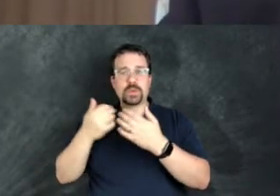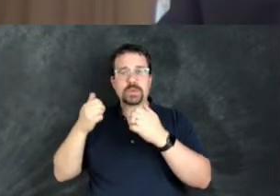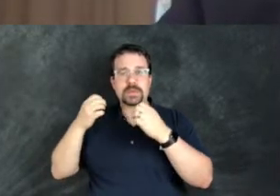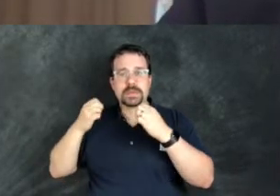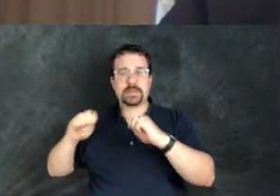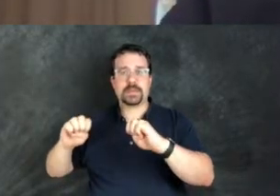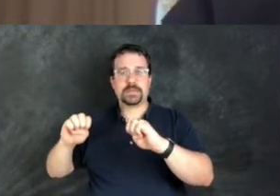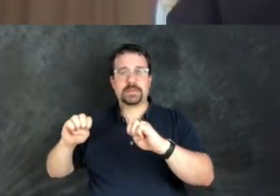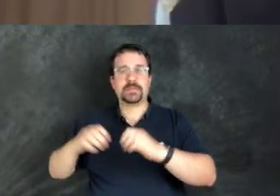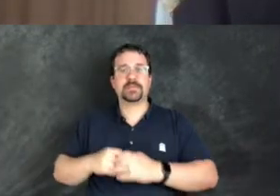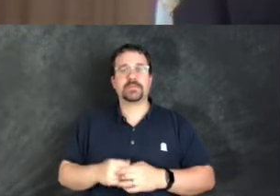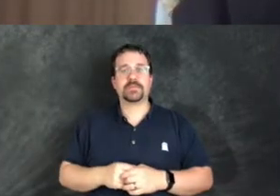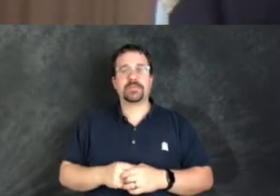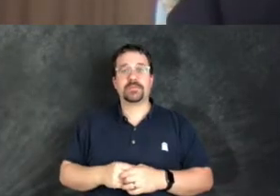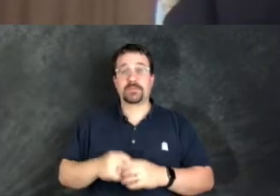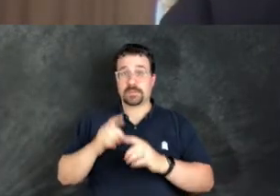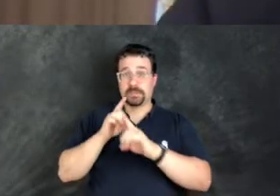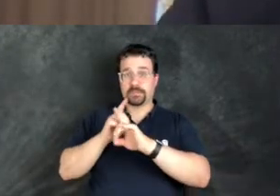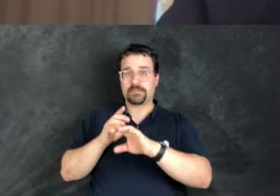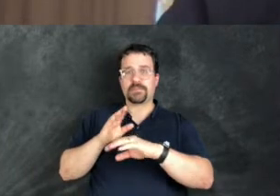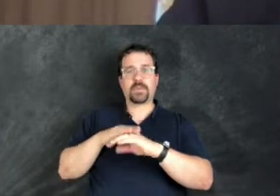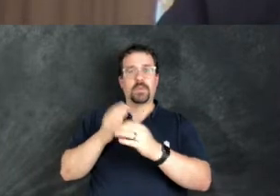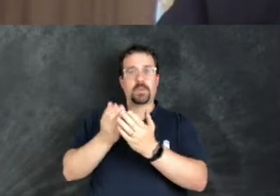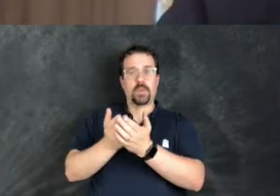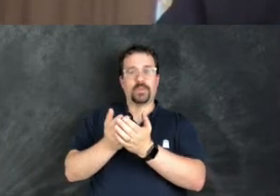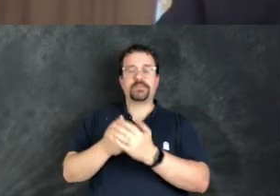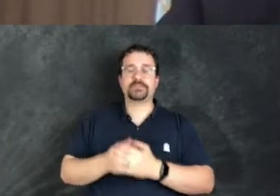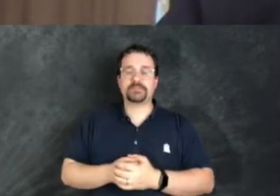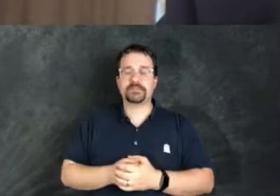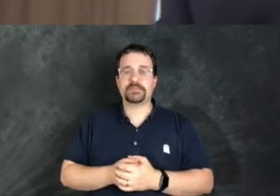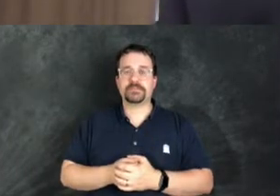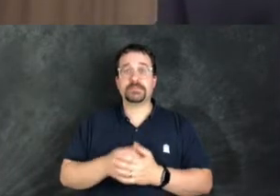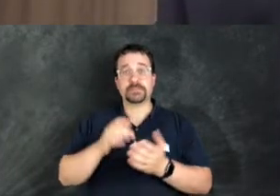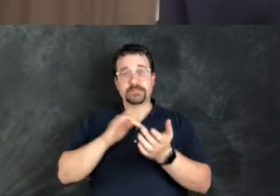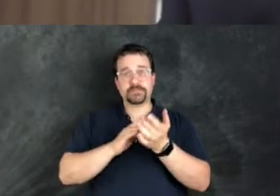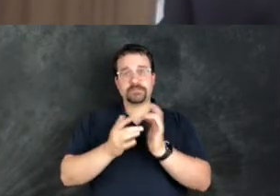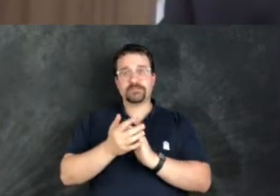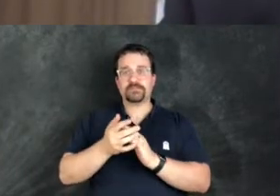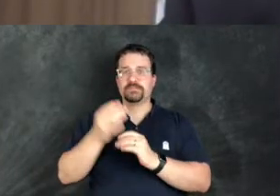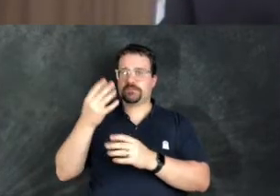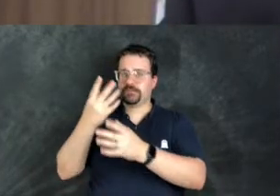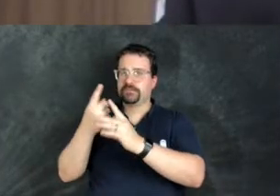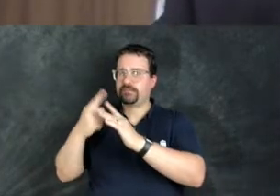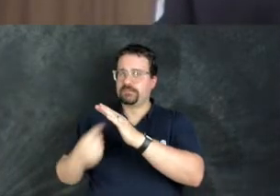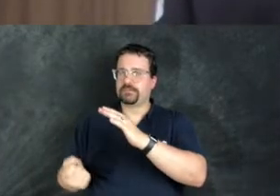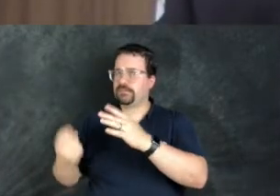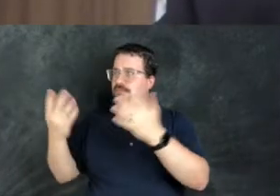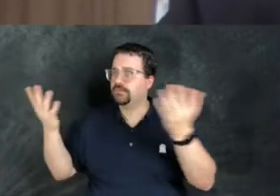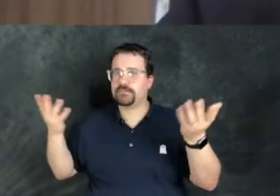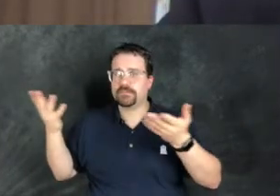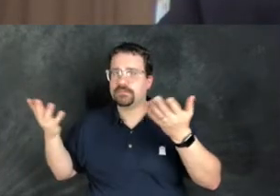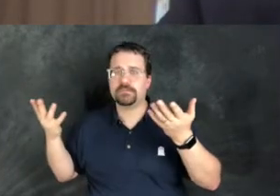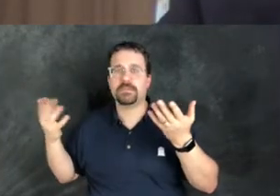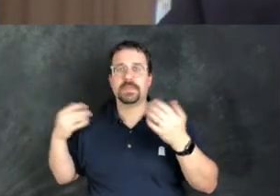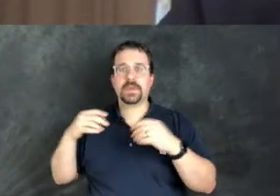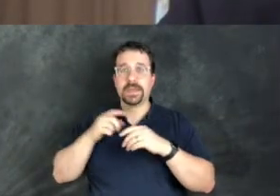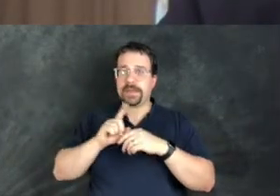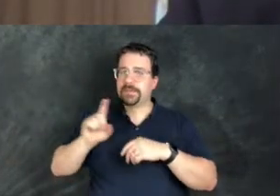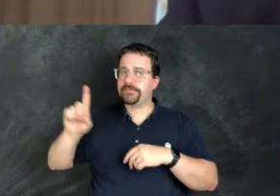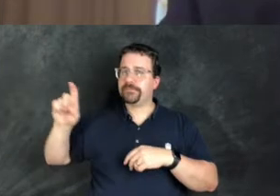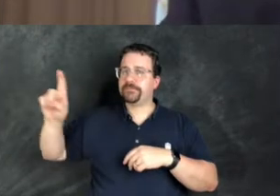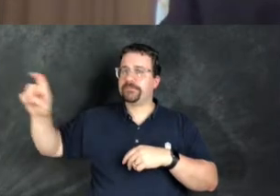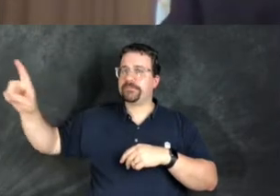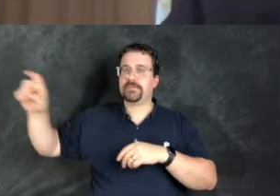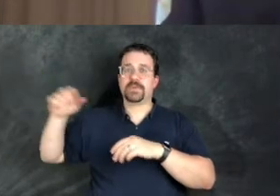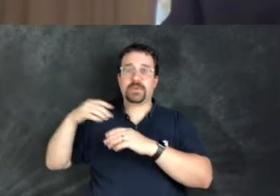experiment. The disciples are on a boat. Jesus is missing in action. He's gone up on the mountain alone